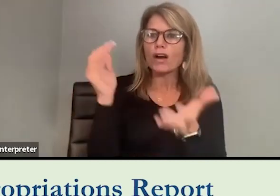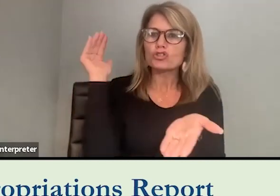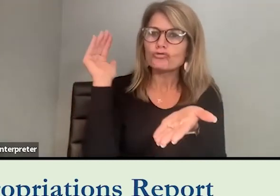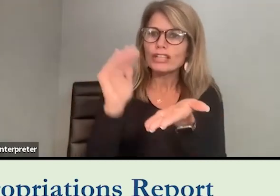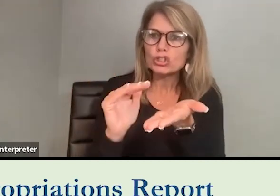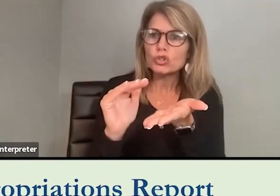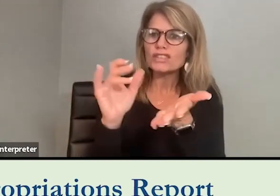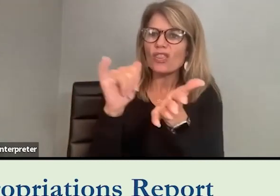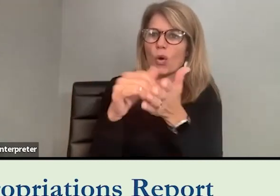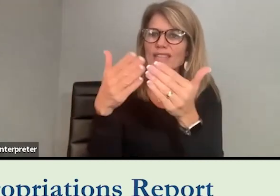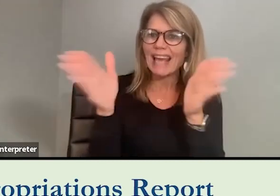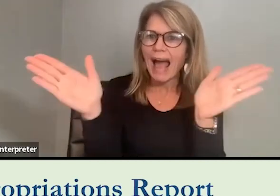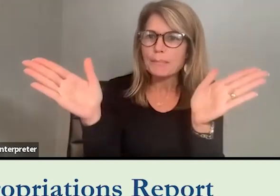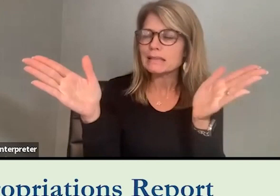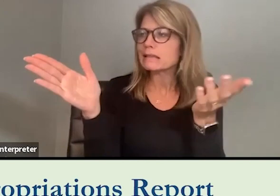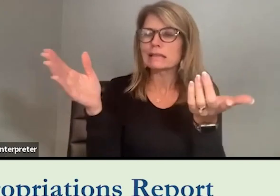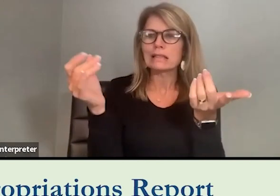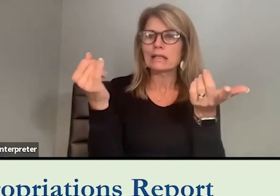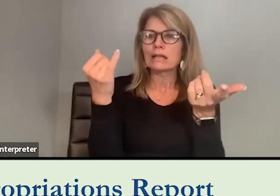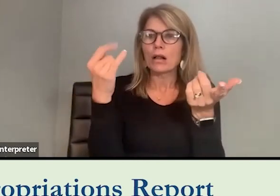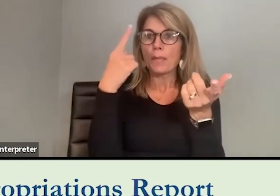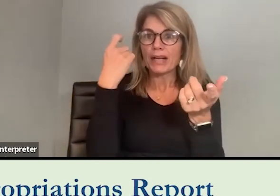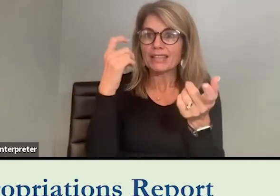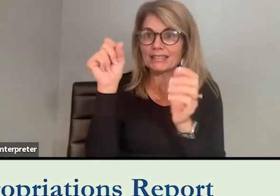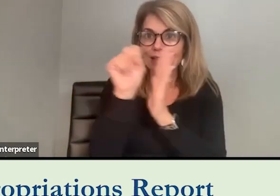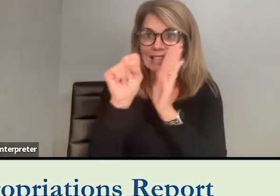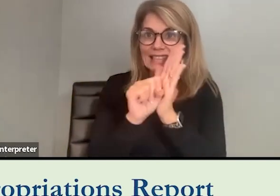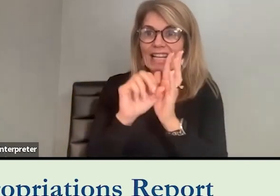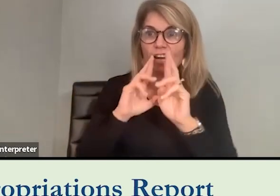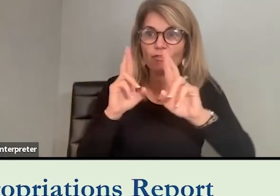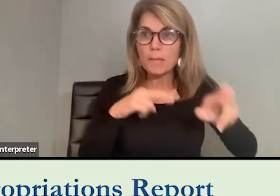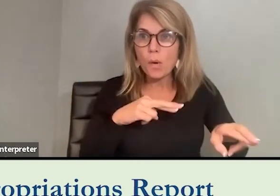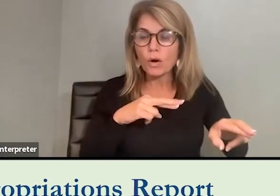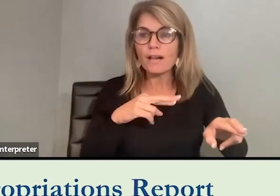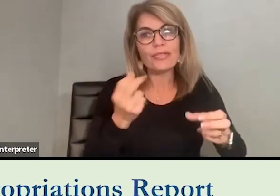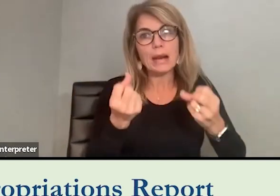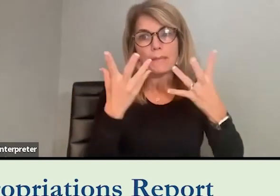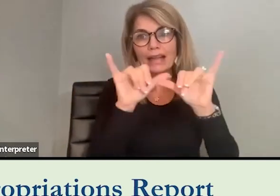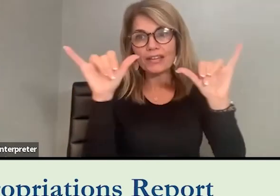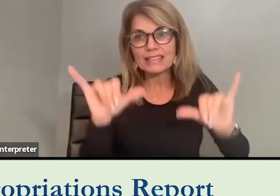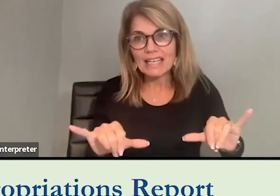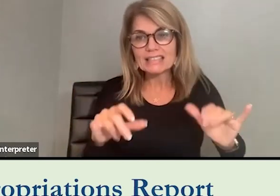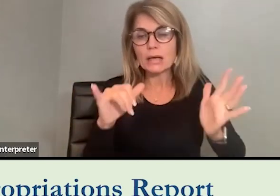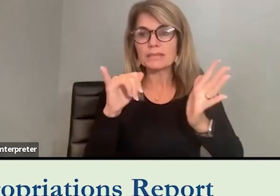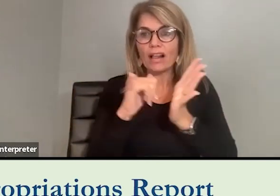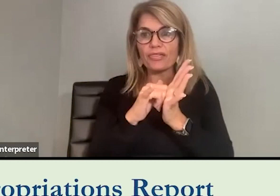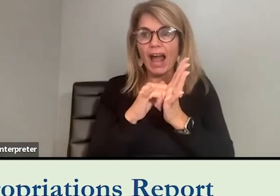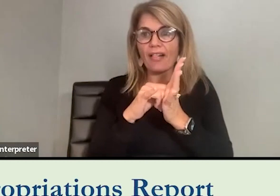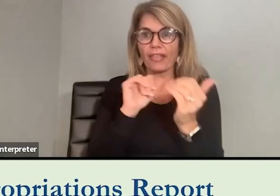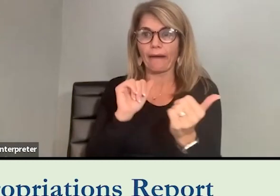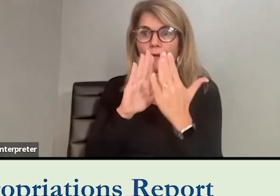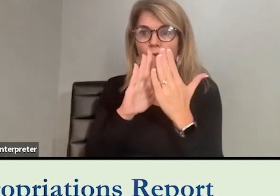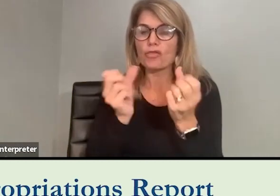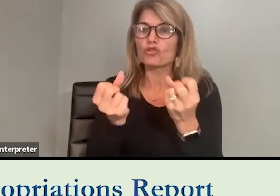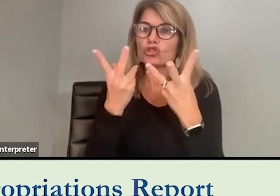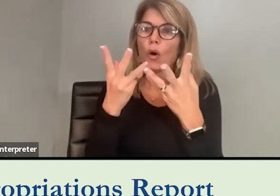fragmented behavioral health system, because the states have reported to us regularly that in many of the systems that they encounter, there's so many